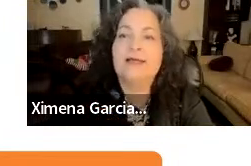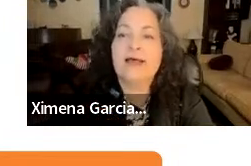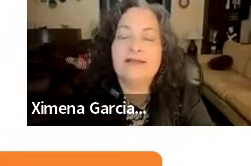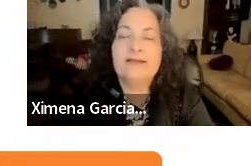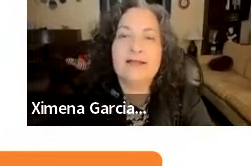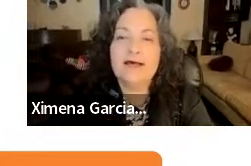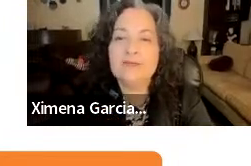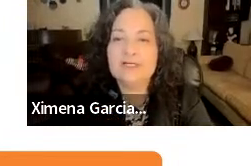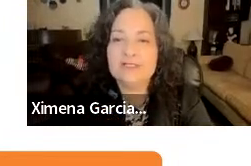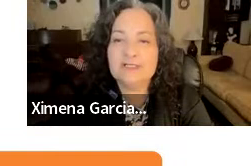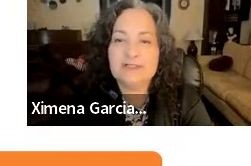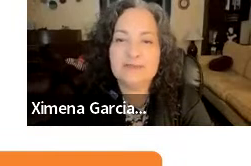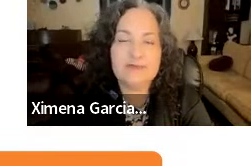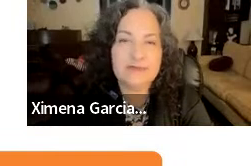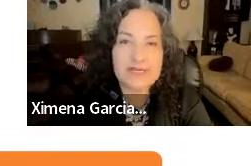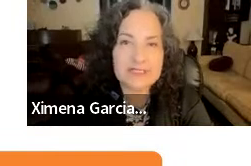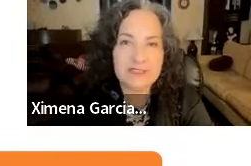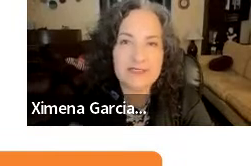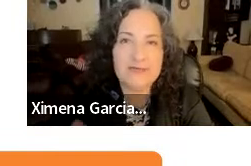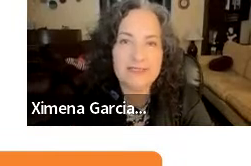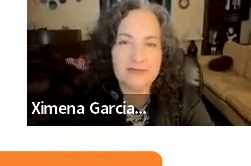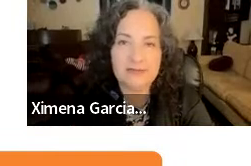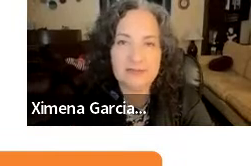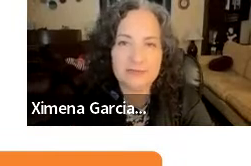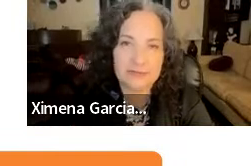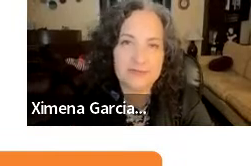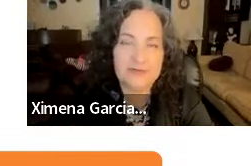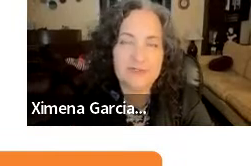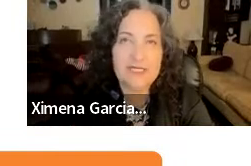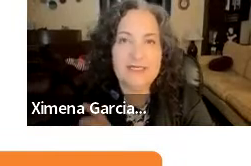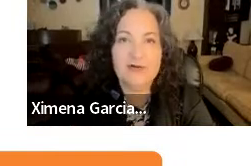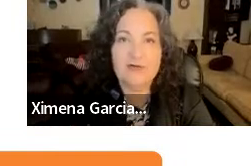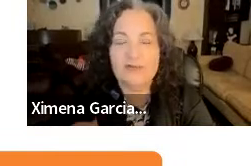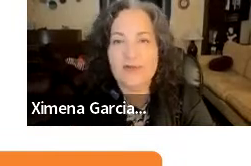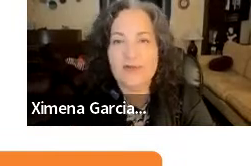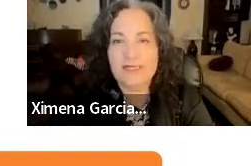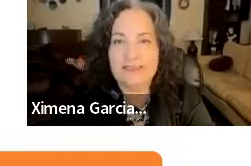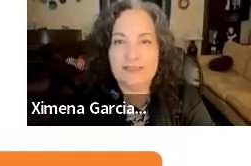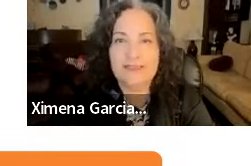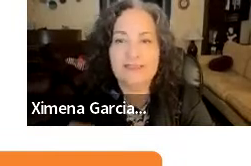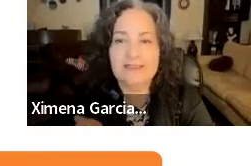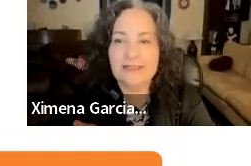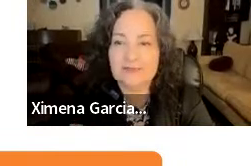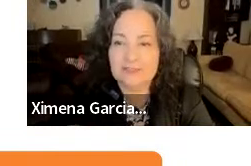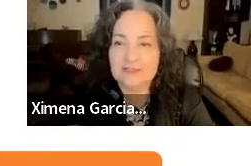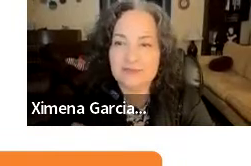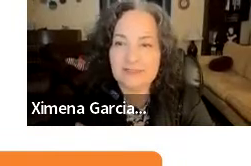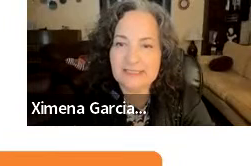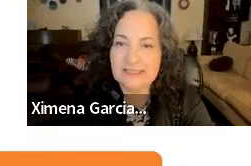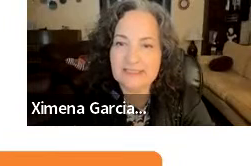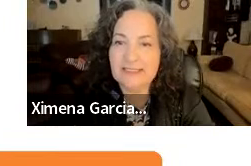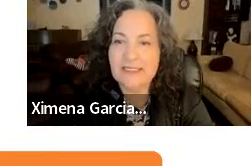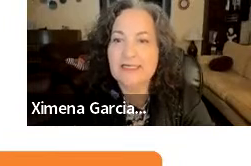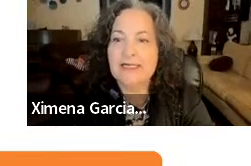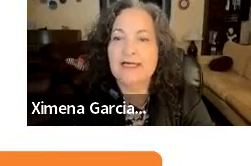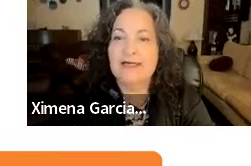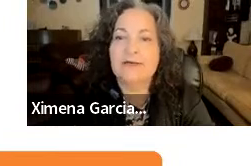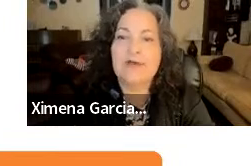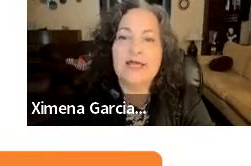data. And then I'm going to share some information about the newly approved COVID vaccine that was just